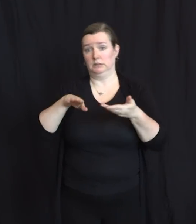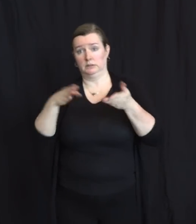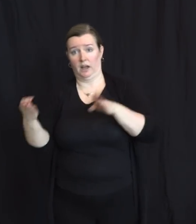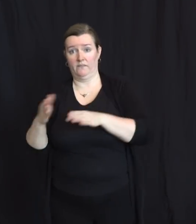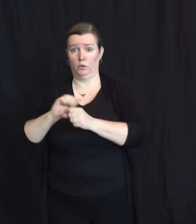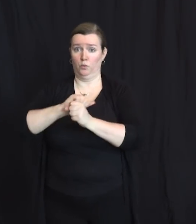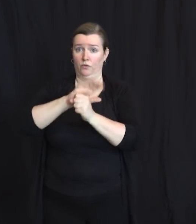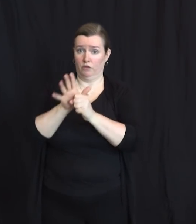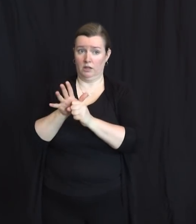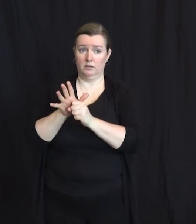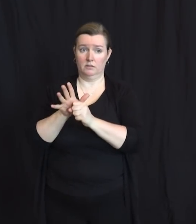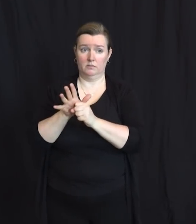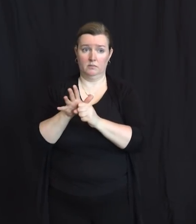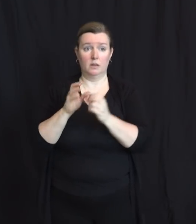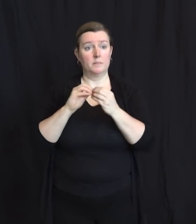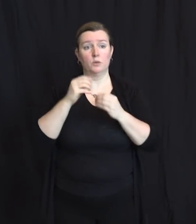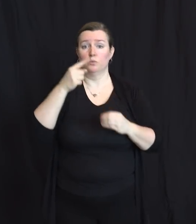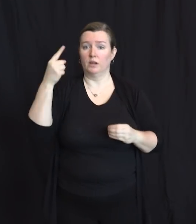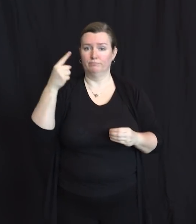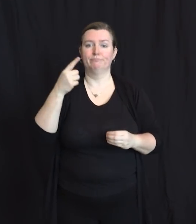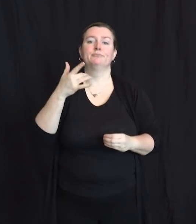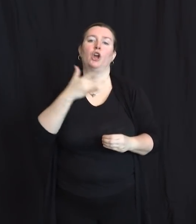Heart disease, 60%.